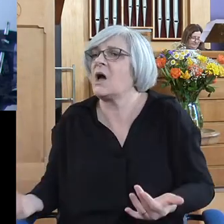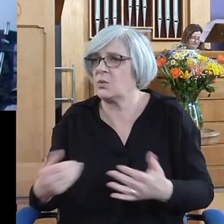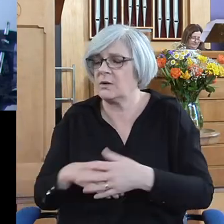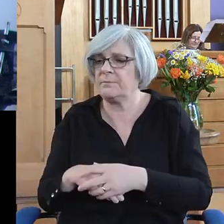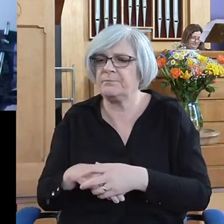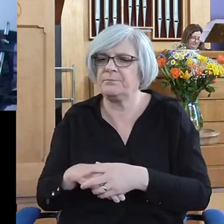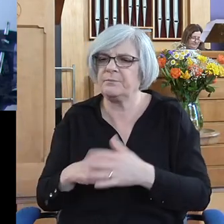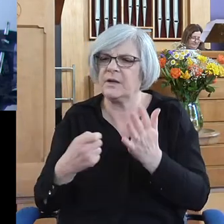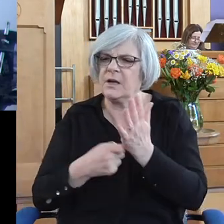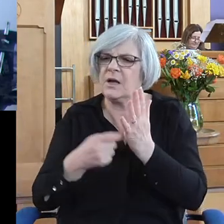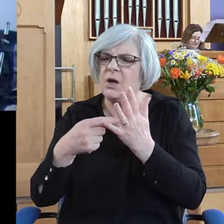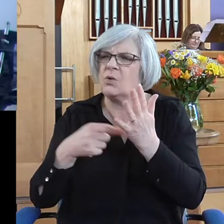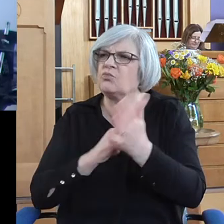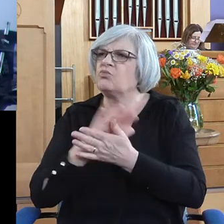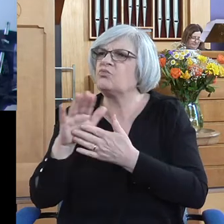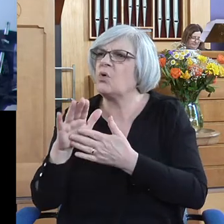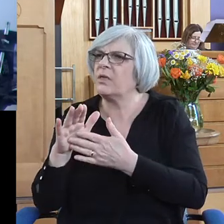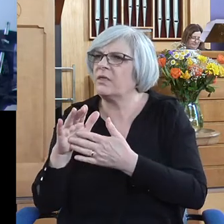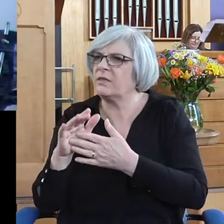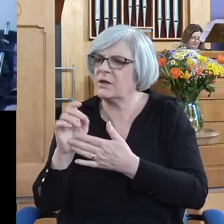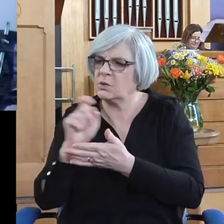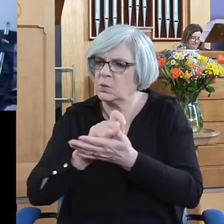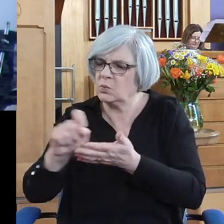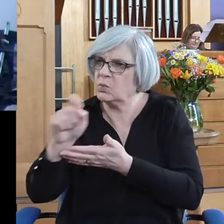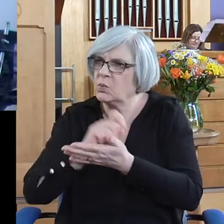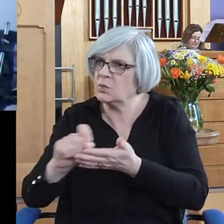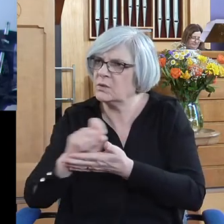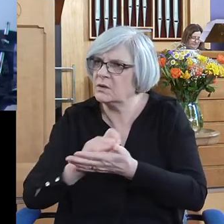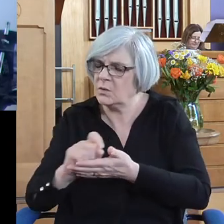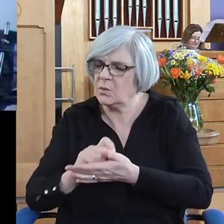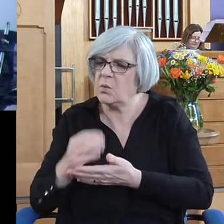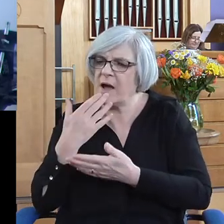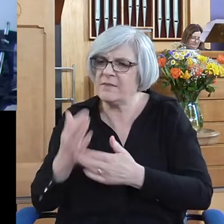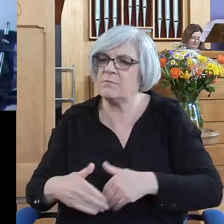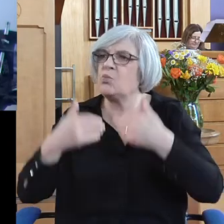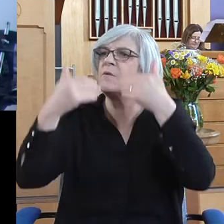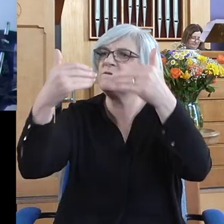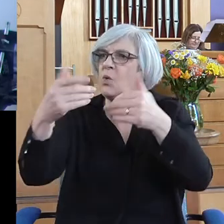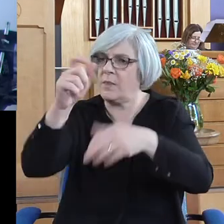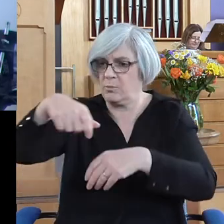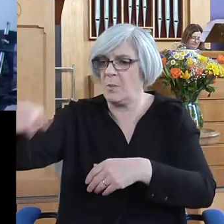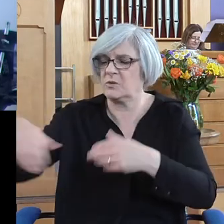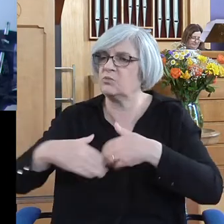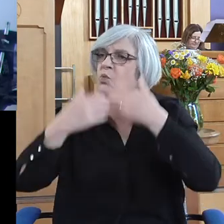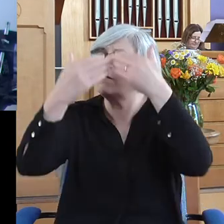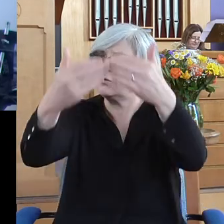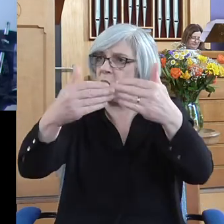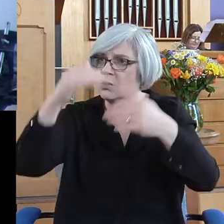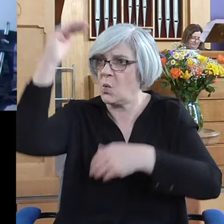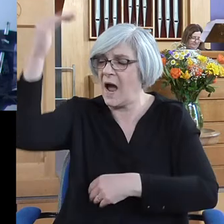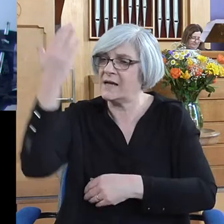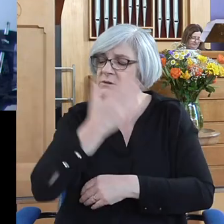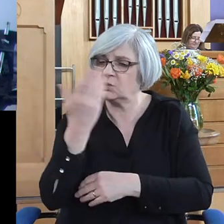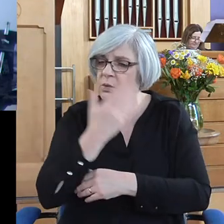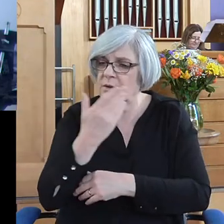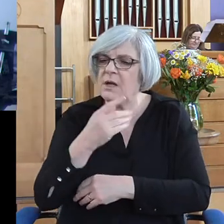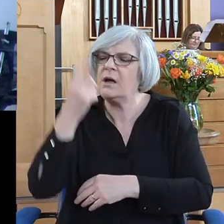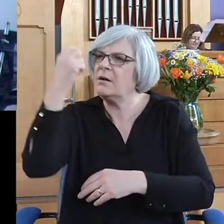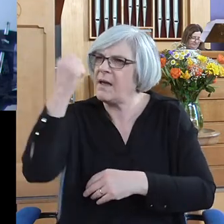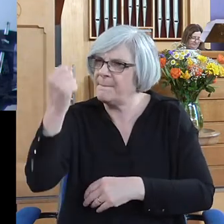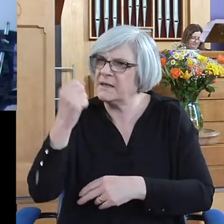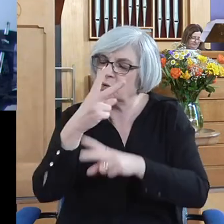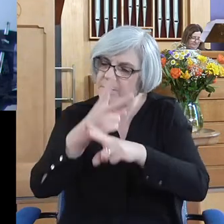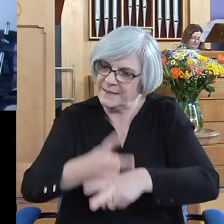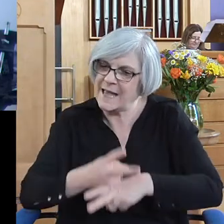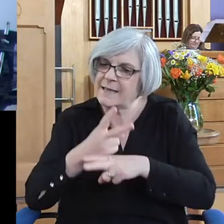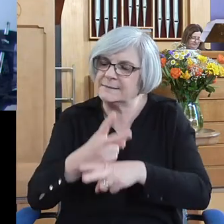Ruth wrote in her primary pupils' yearbooks as they moved on to high school, "Remember always to be kind." A